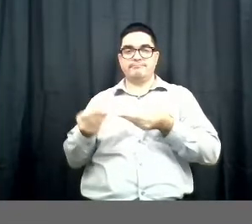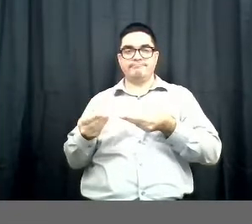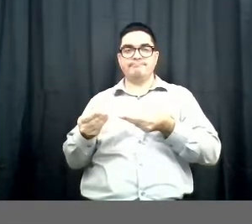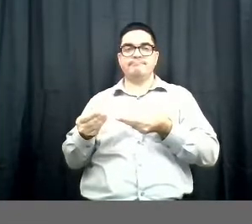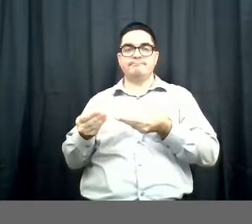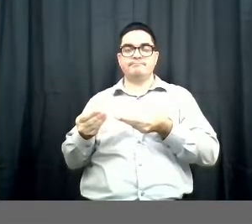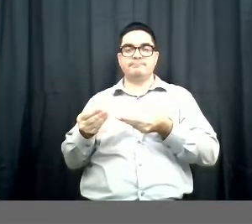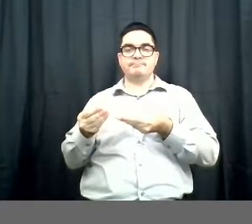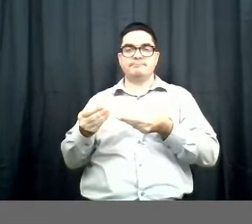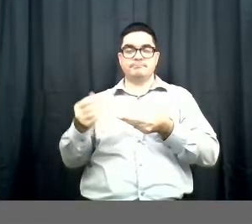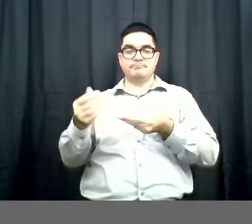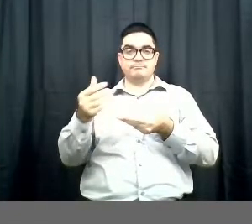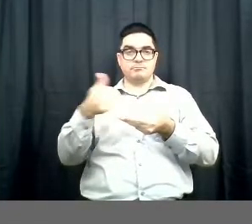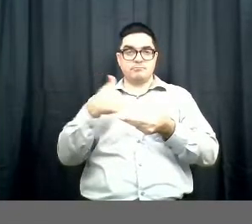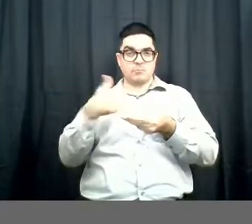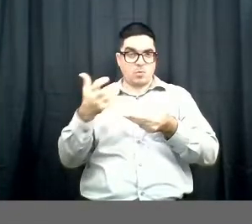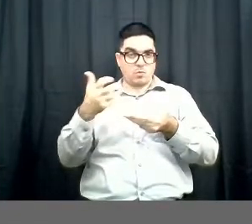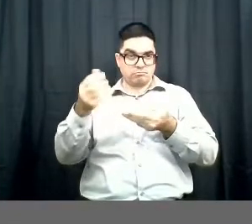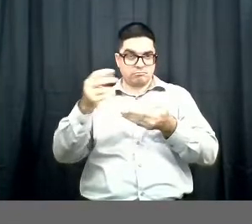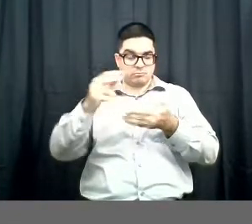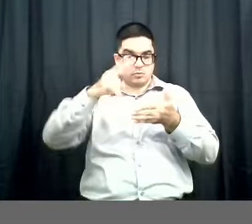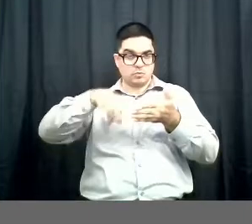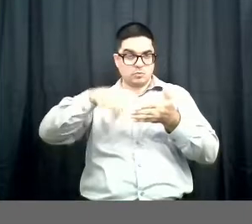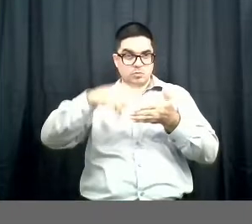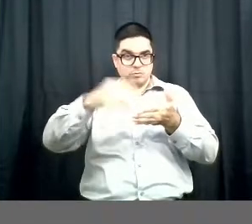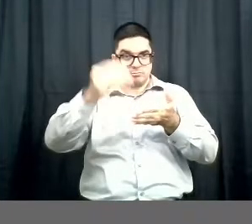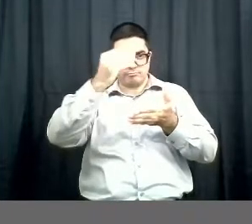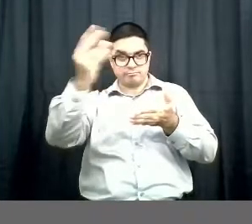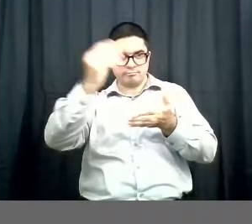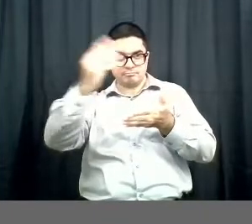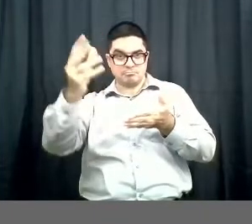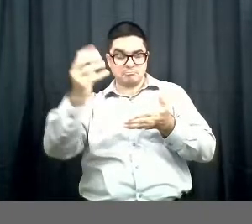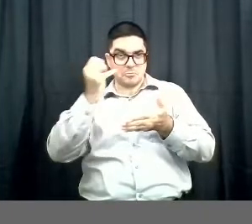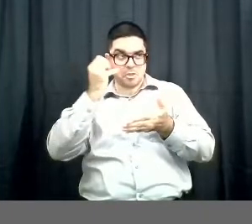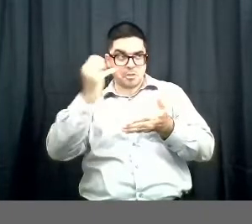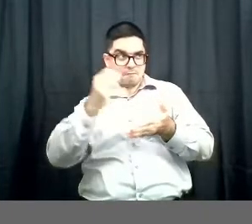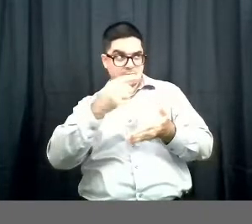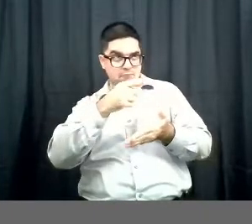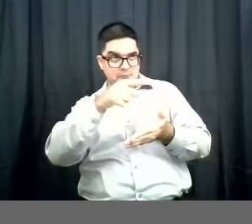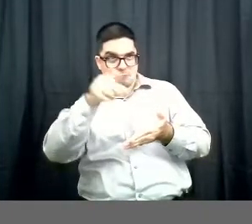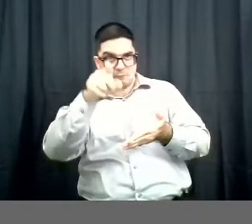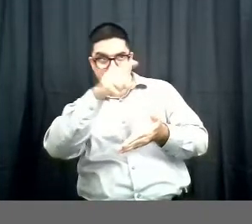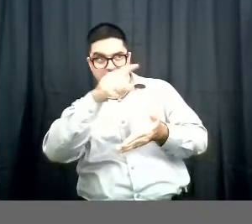which I'd like to read to you, if that's all right with Mr. Marrero.